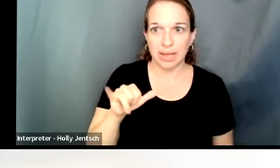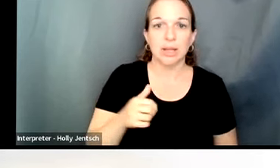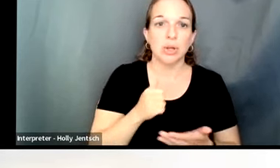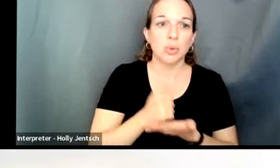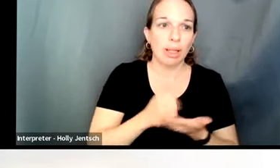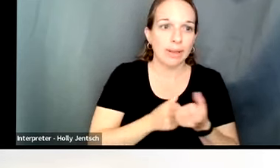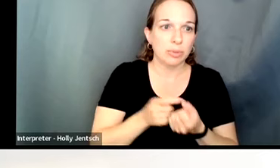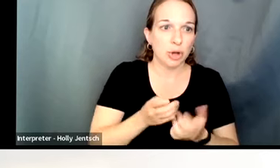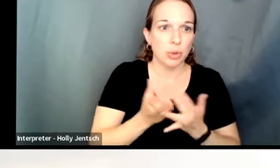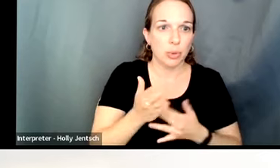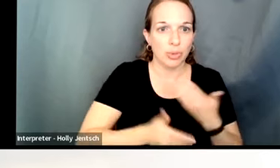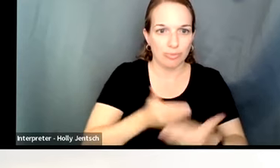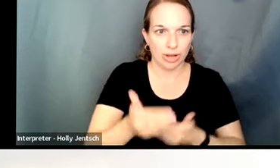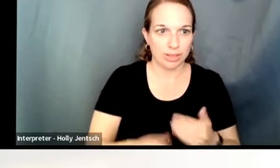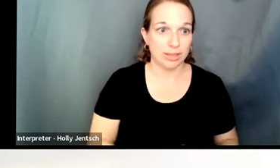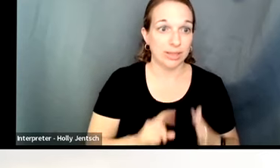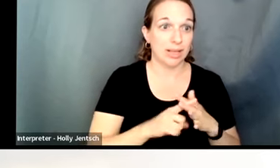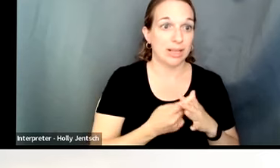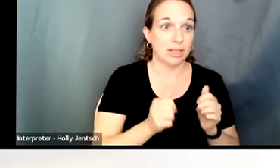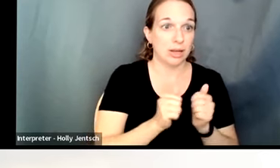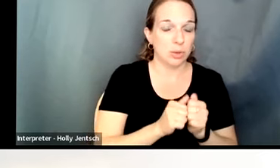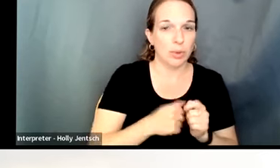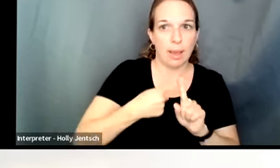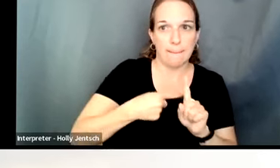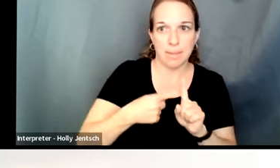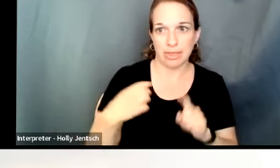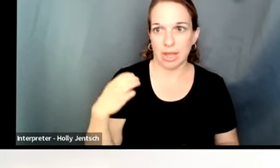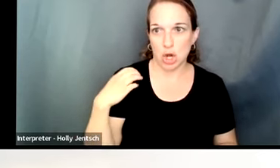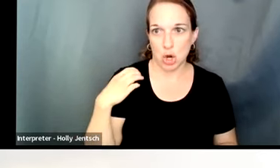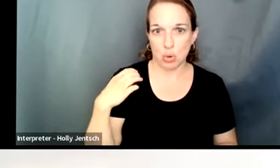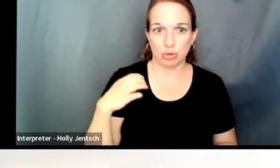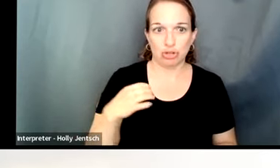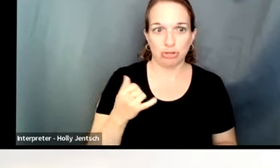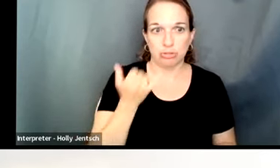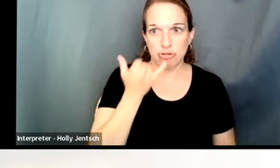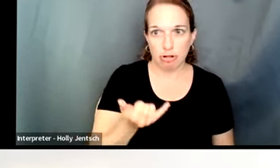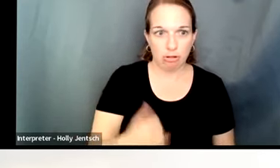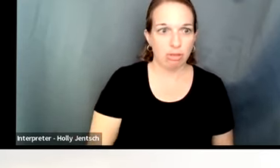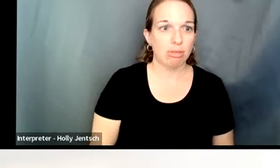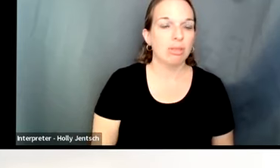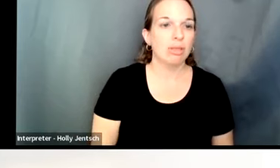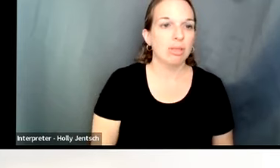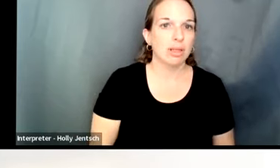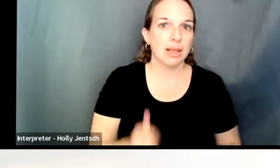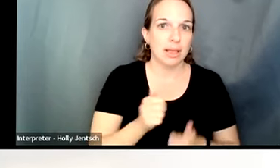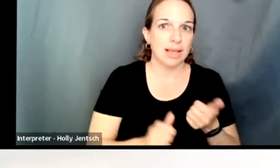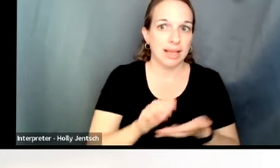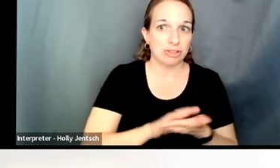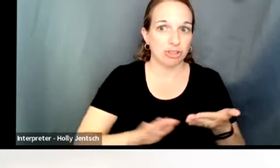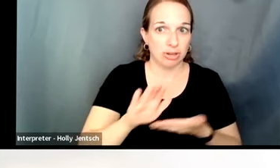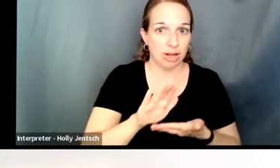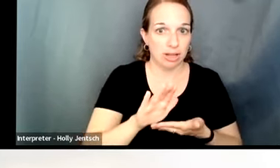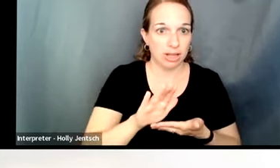process. It starts with a monthly coach call. Each college that is in the academy